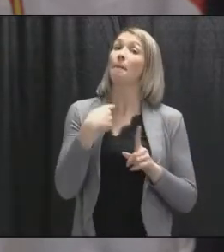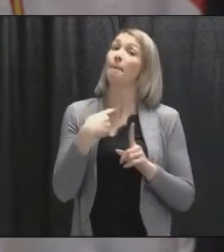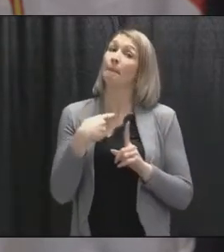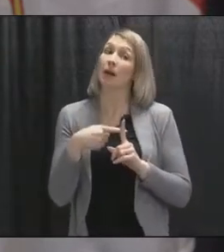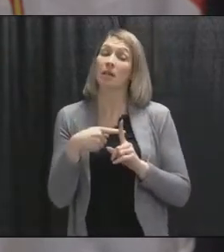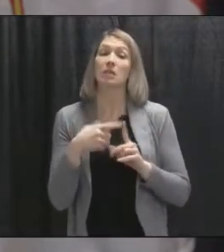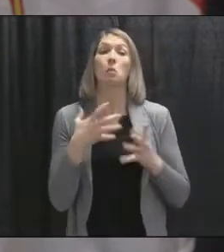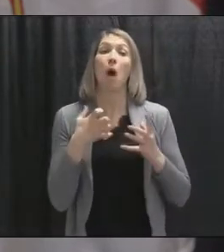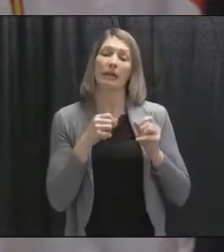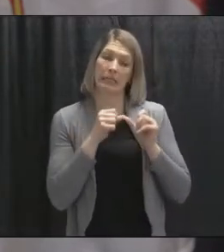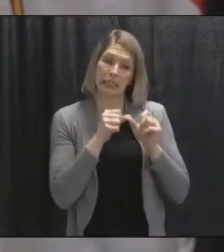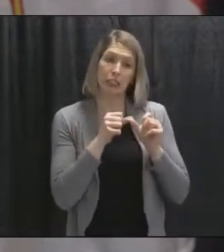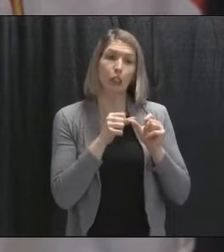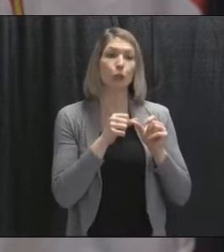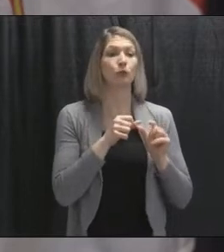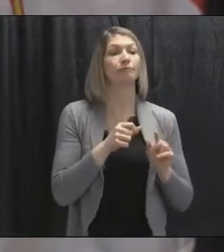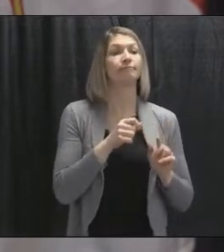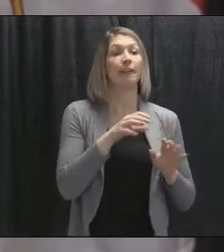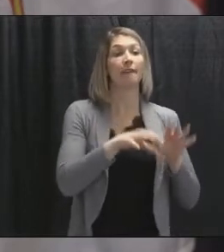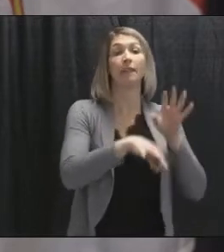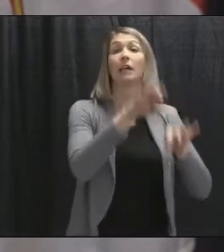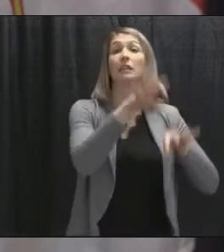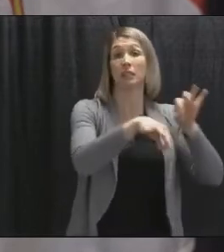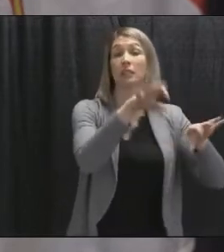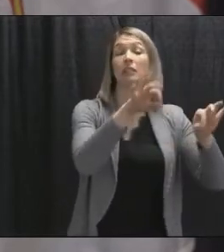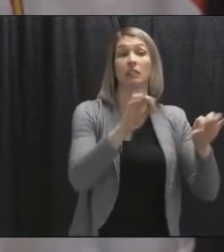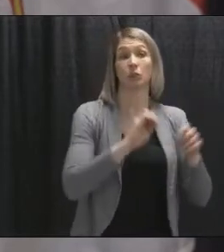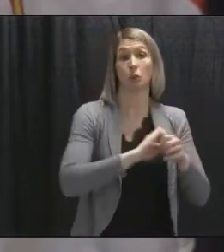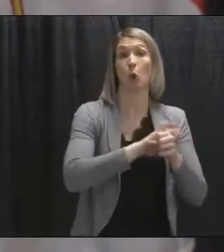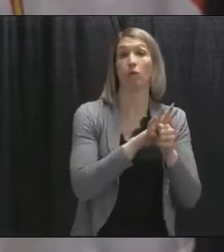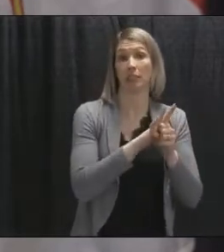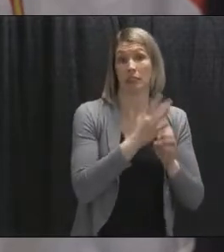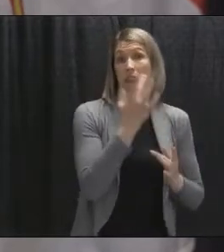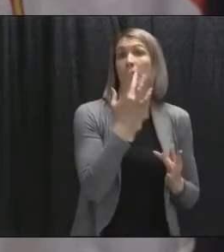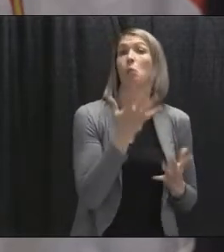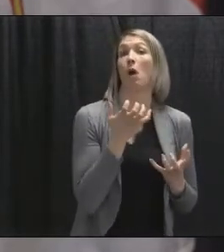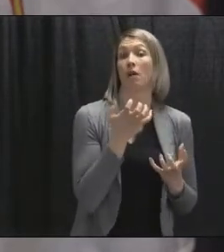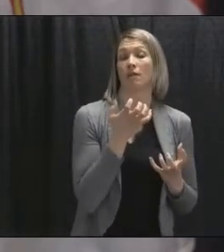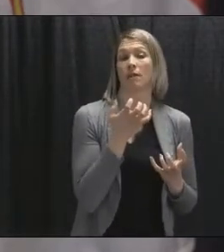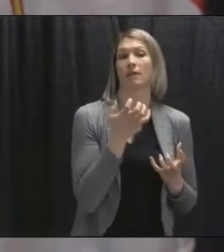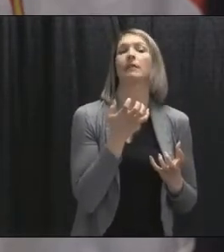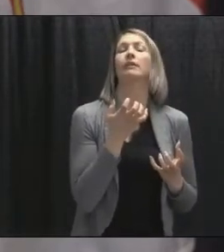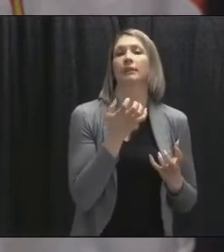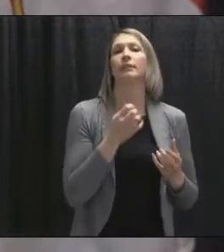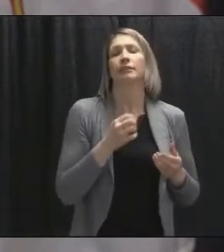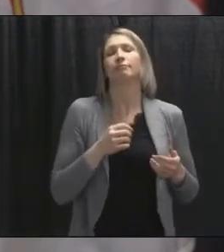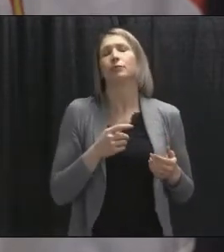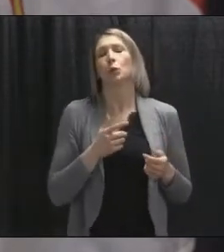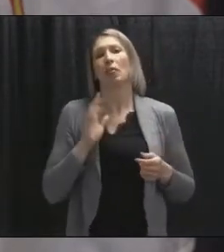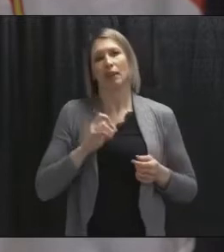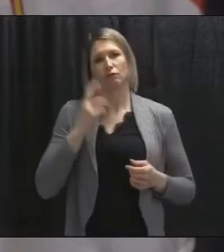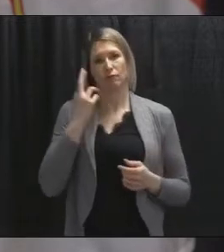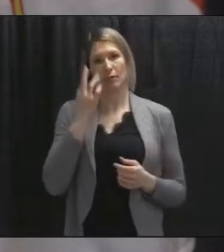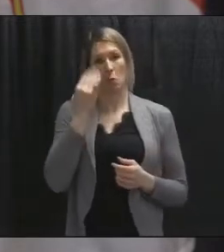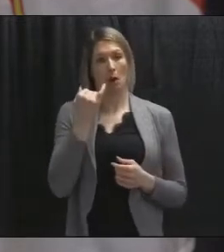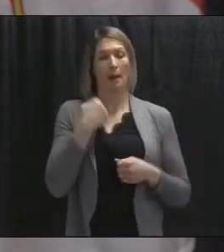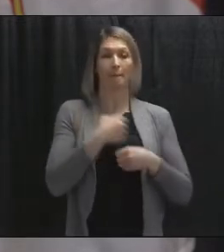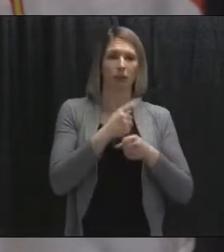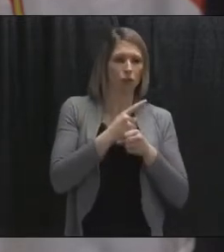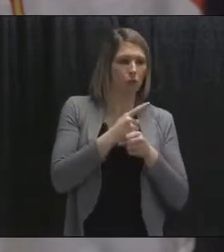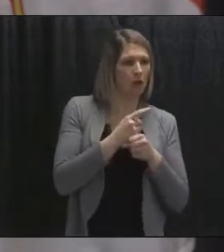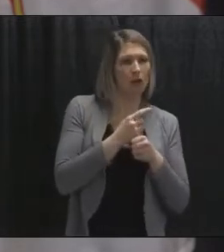want to find as many cases as we can. And we know that by expanding the testing to ensure that we're catching cases that